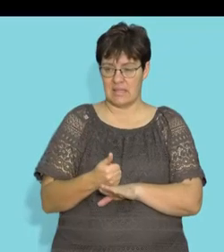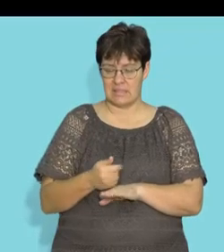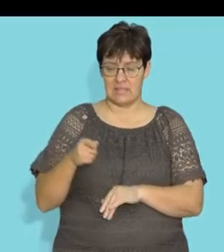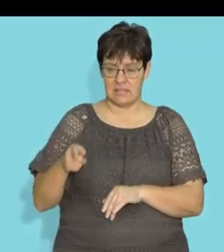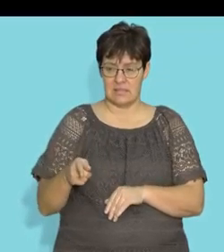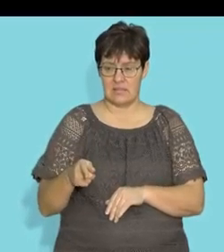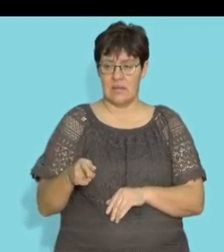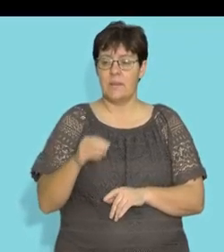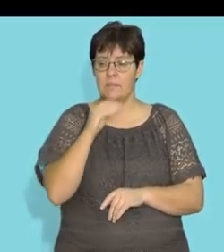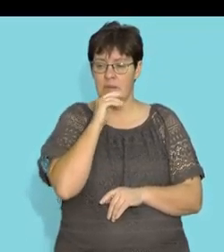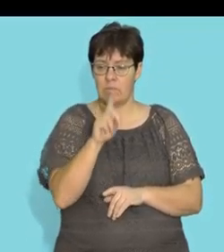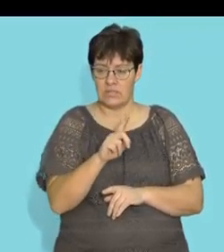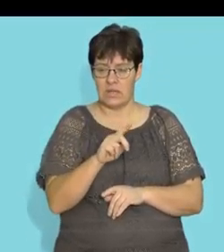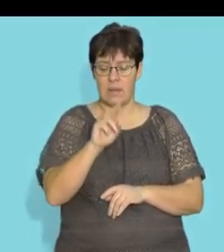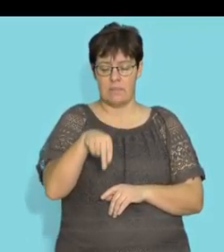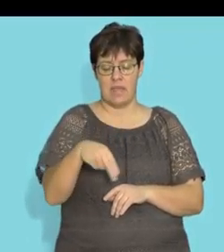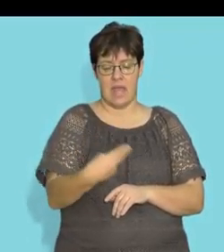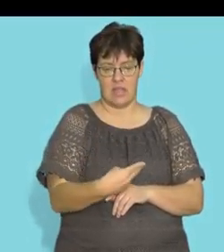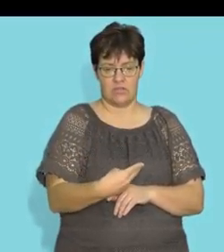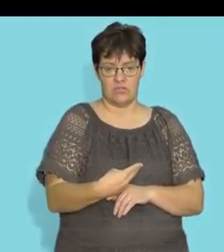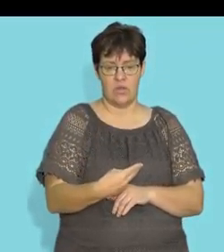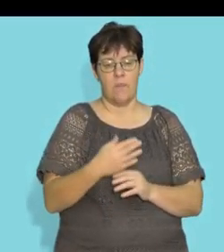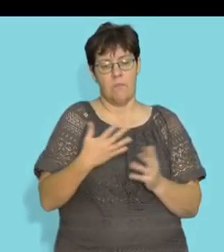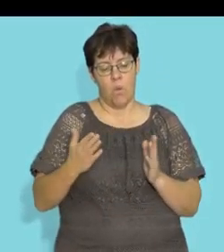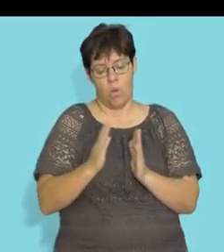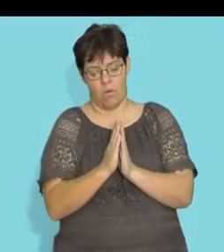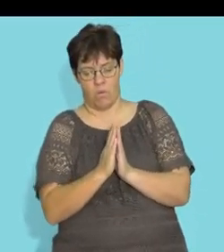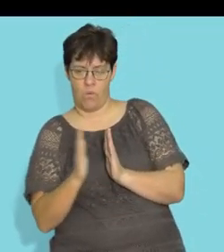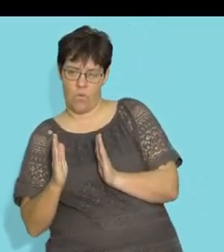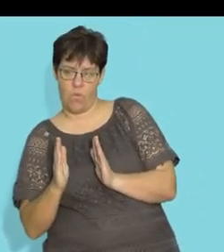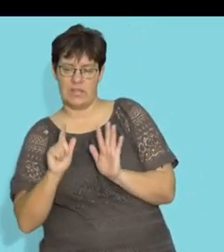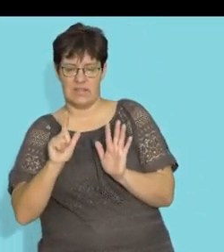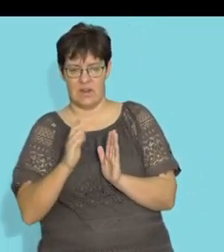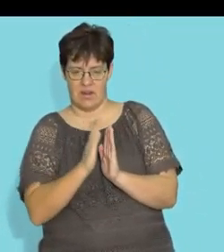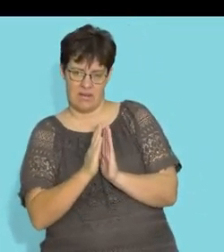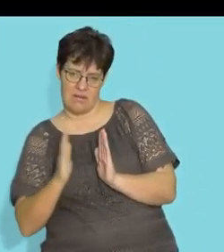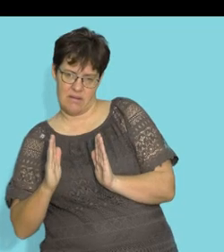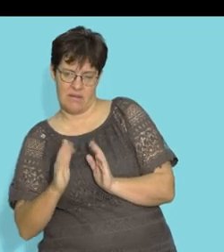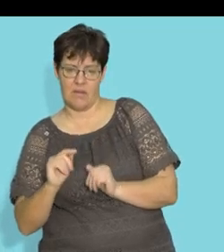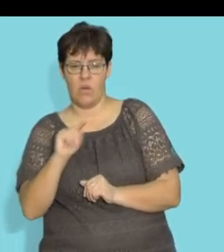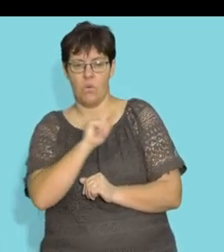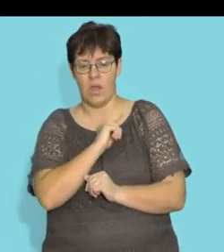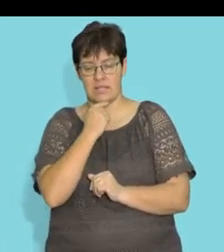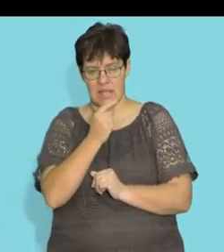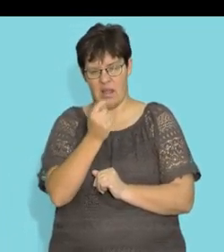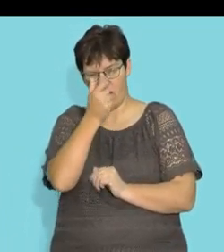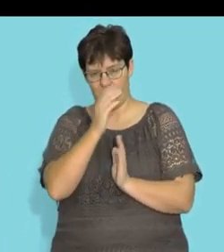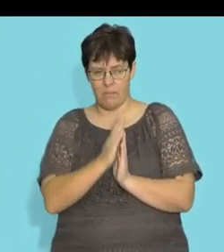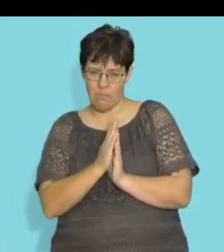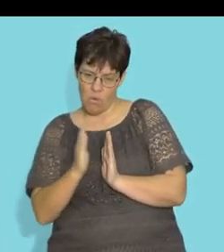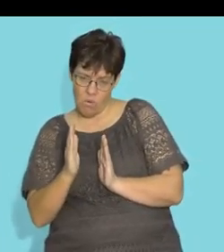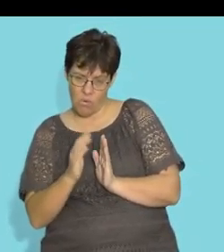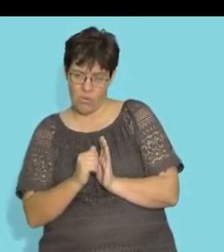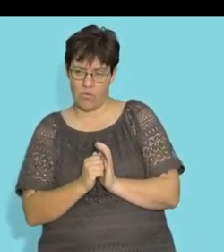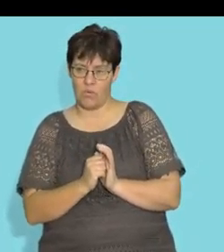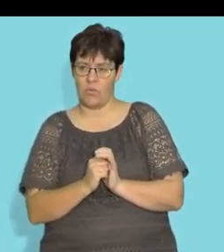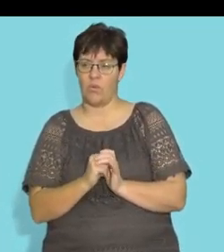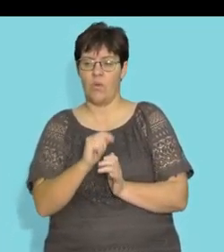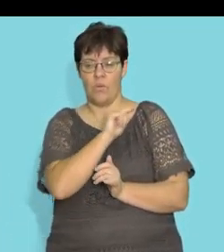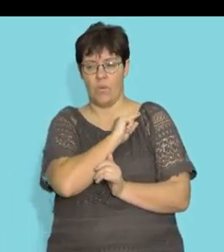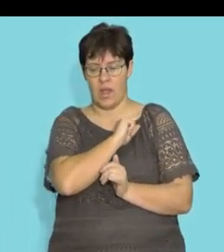know more hydroxide ions in solution means that we have to do something to do with the base. So in